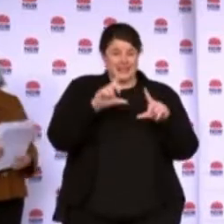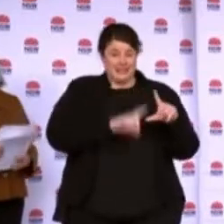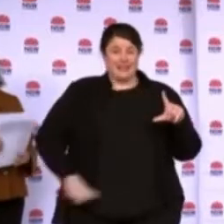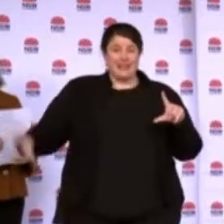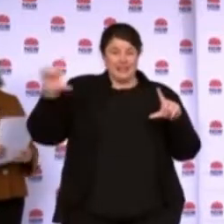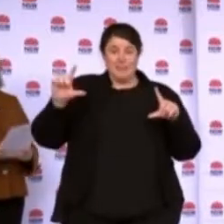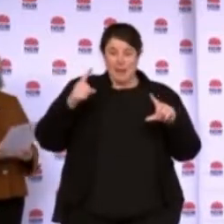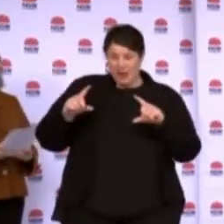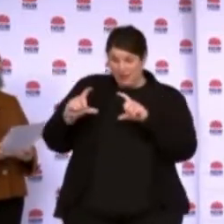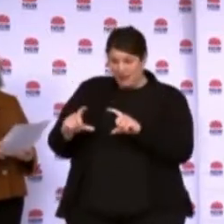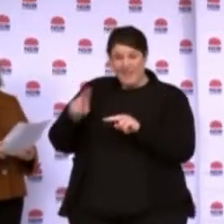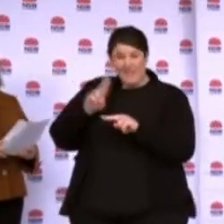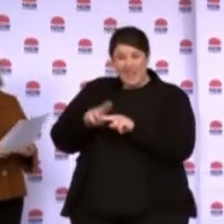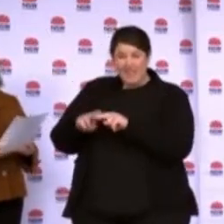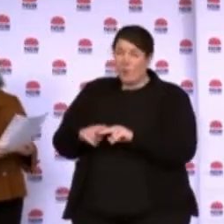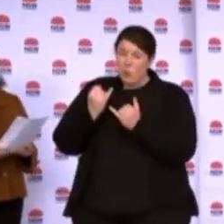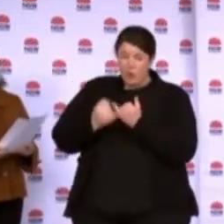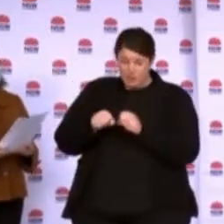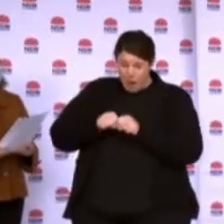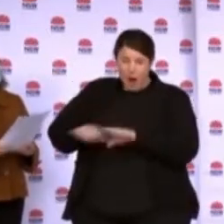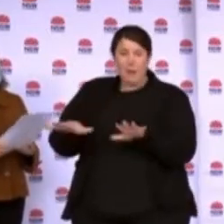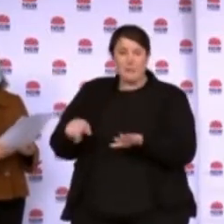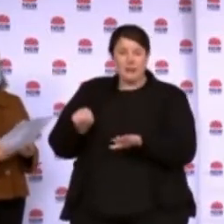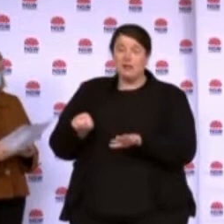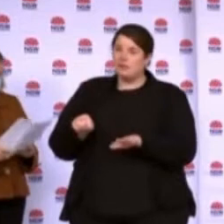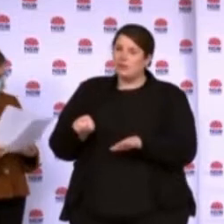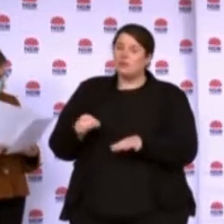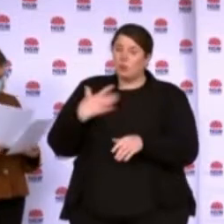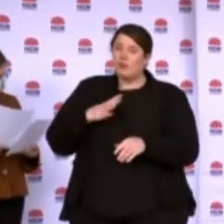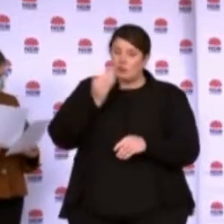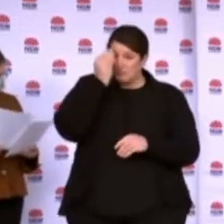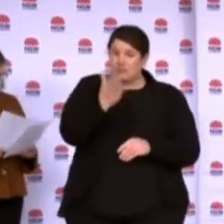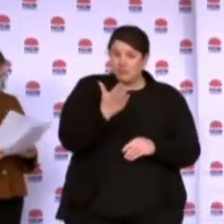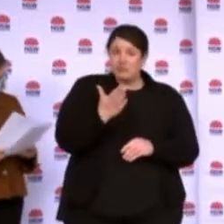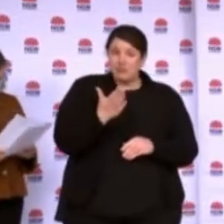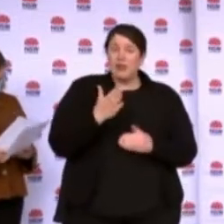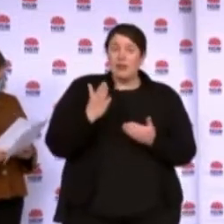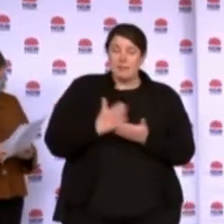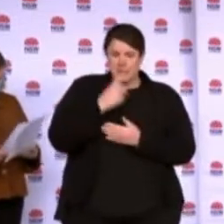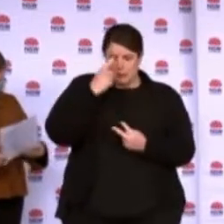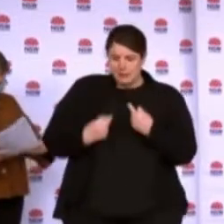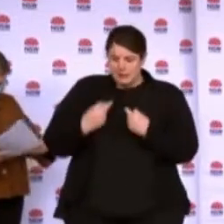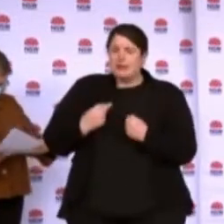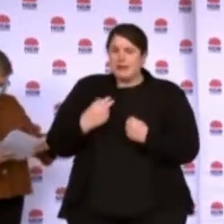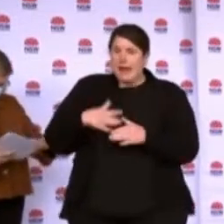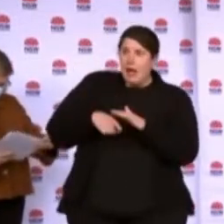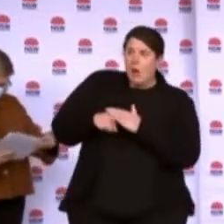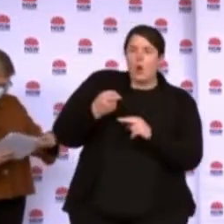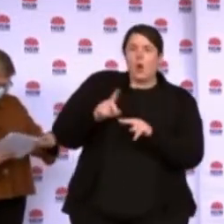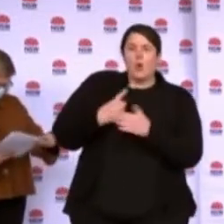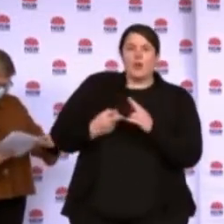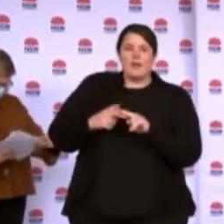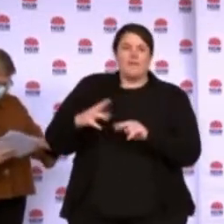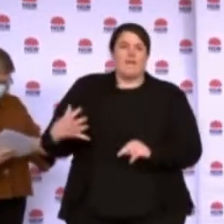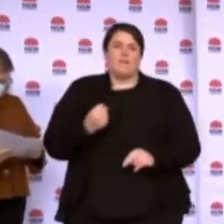are circulating in one local government area, we must call that out so that people are aware and people can keep themselves safe and their family